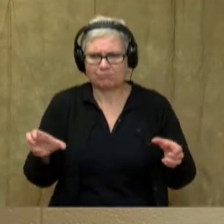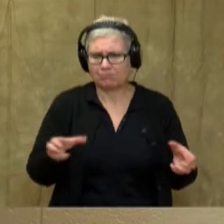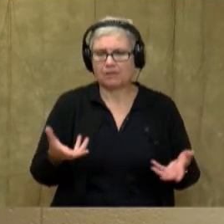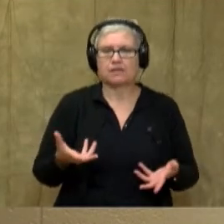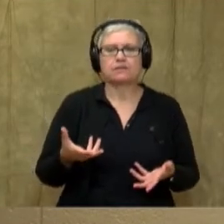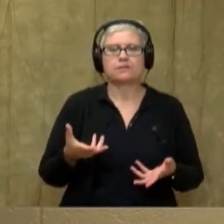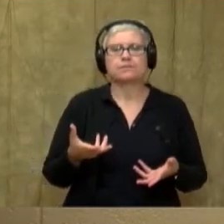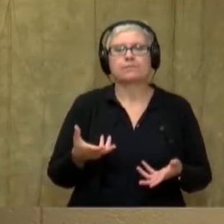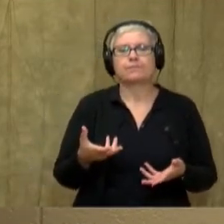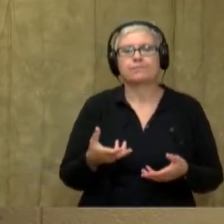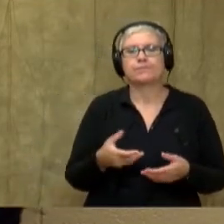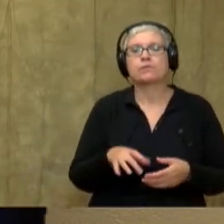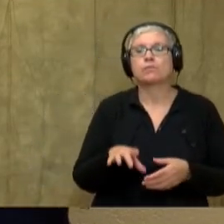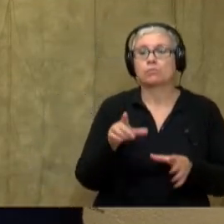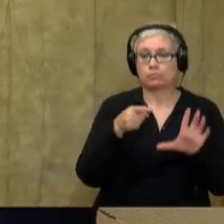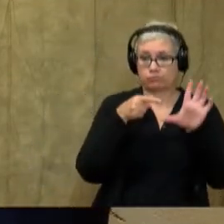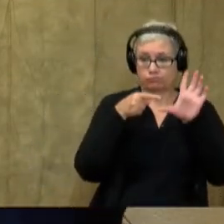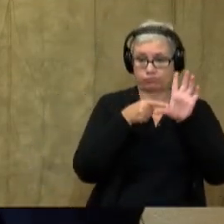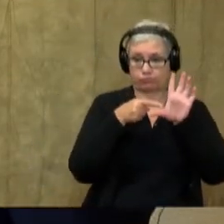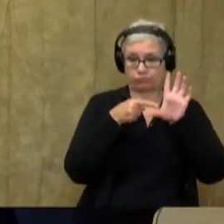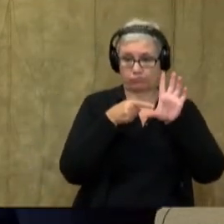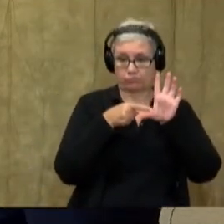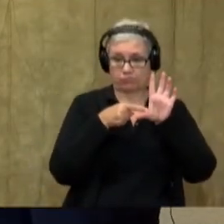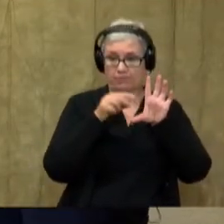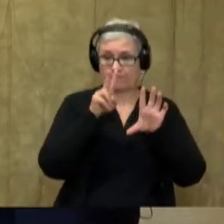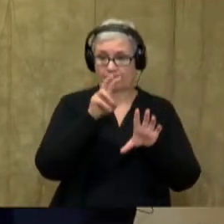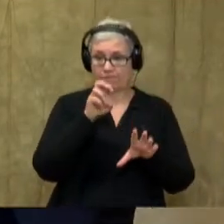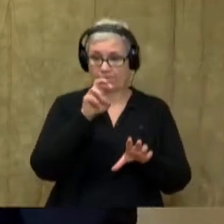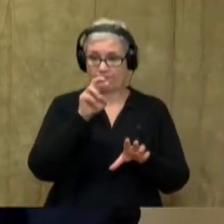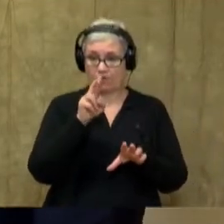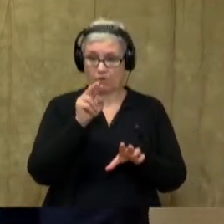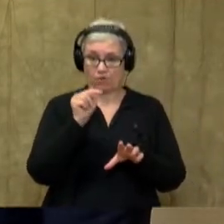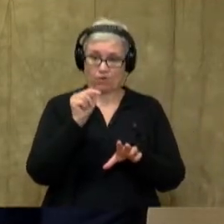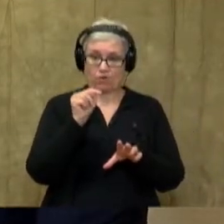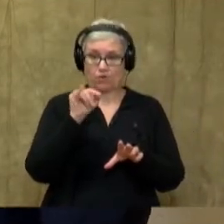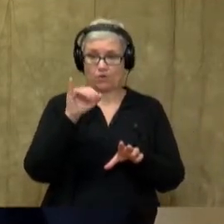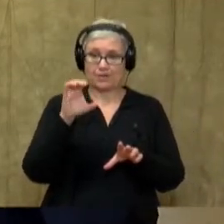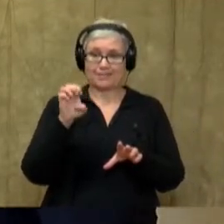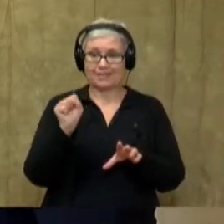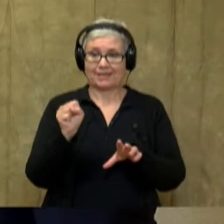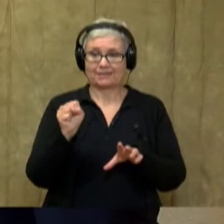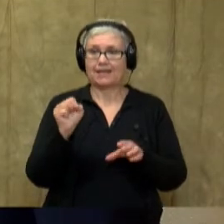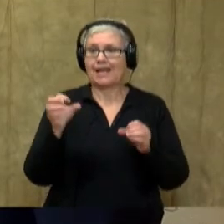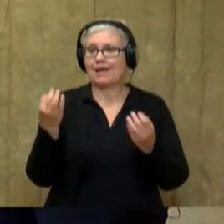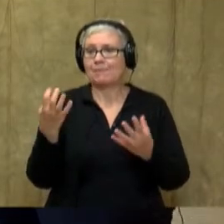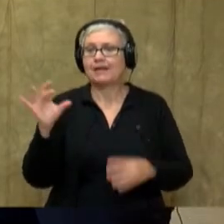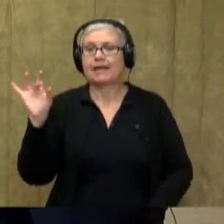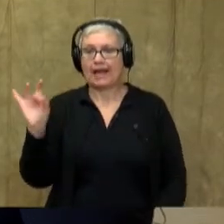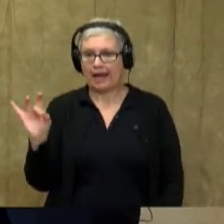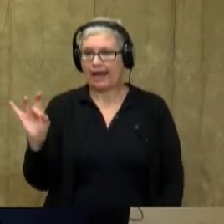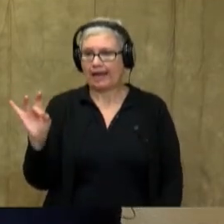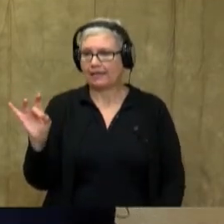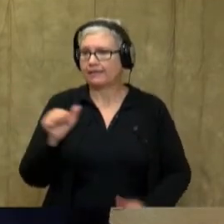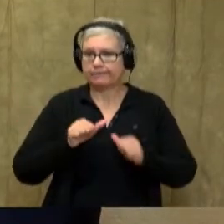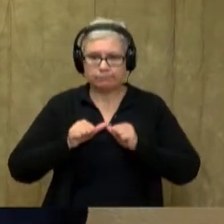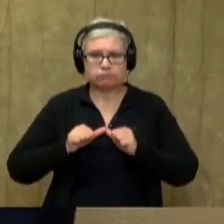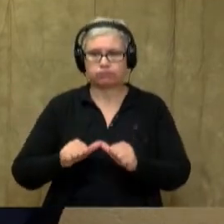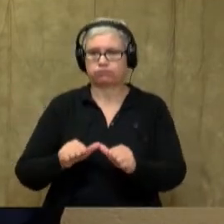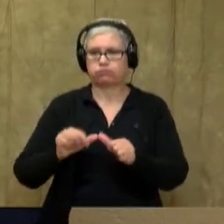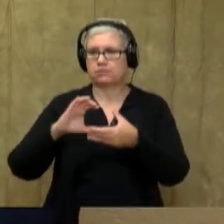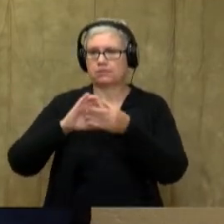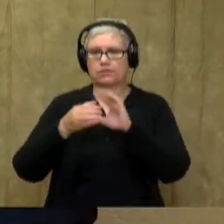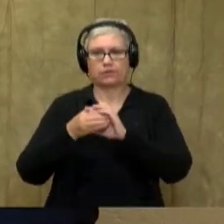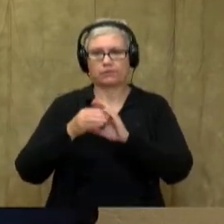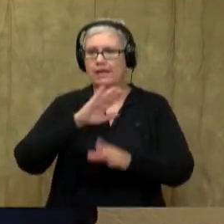before as representing the corners or the vertices on our cube, and it's always going to be constant. It's always going to be 8 for a cube because that